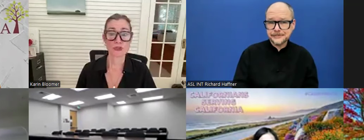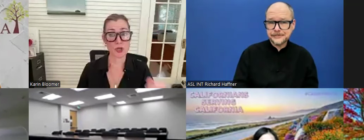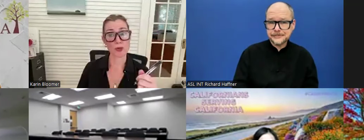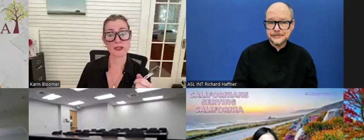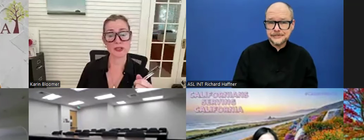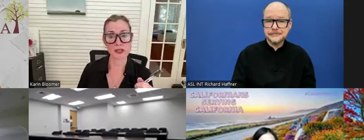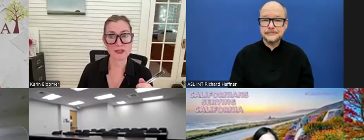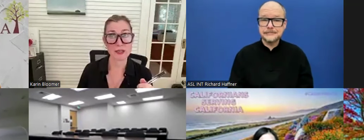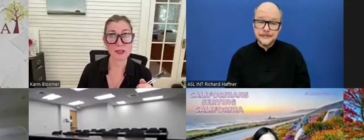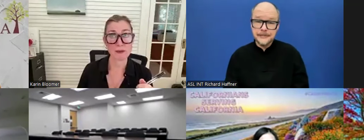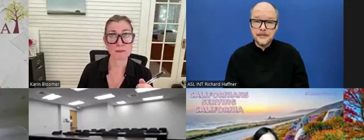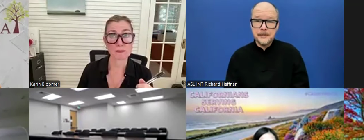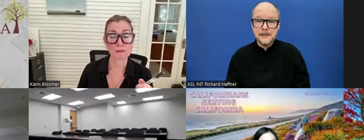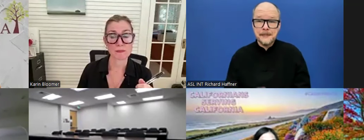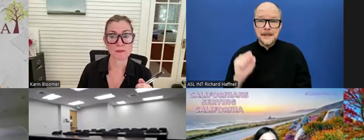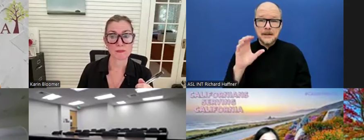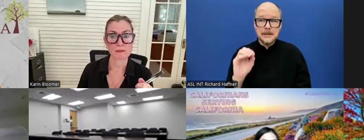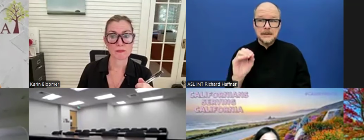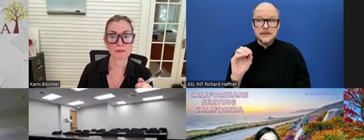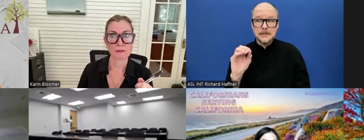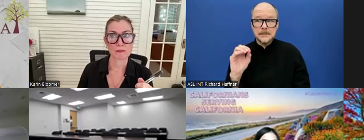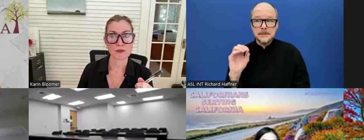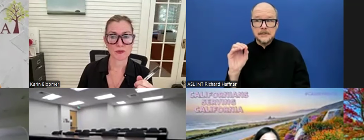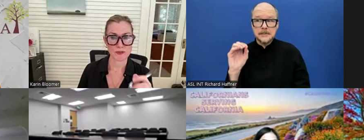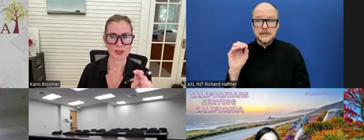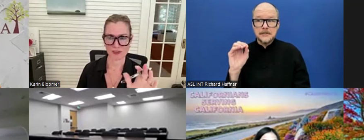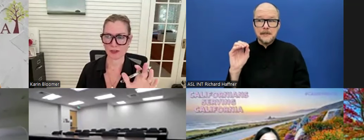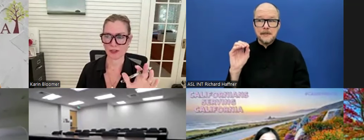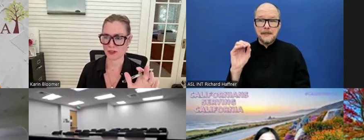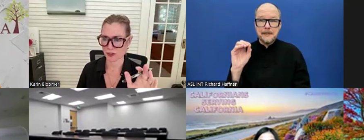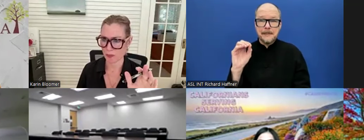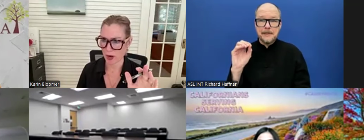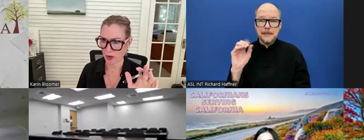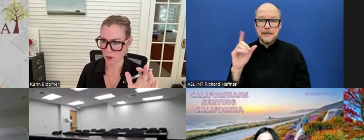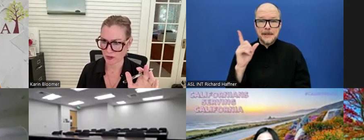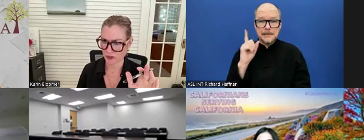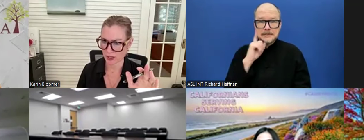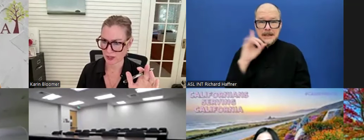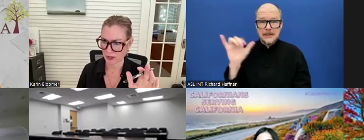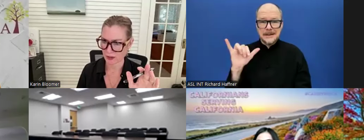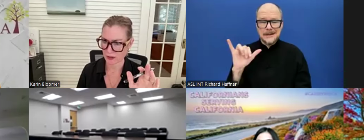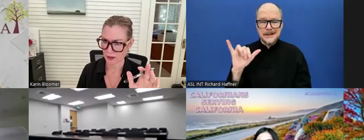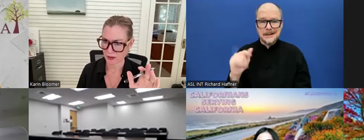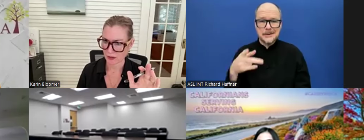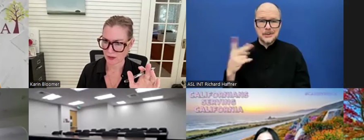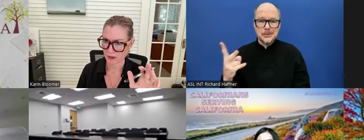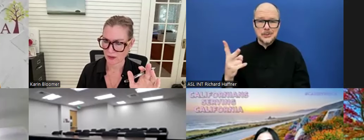Well, so is it is a so it sounds like it's at least a two-part question.